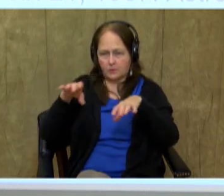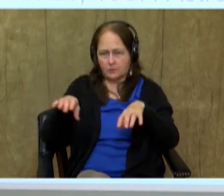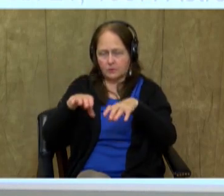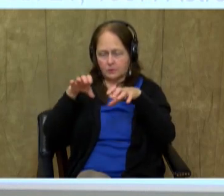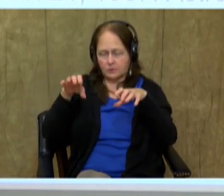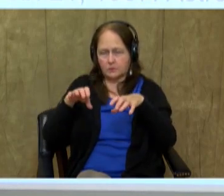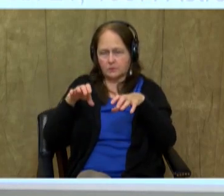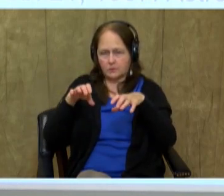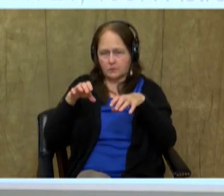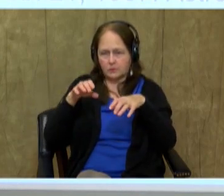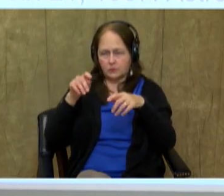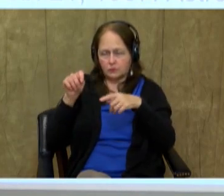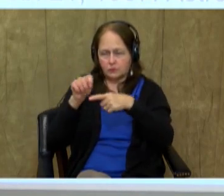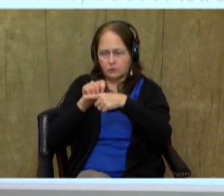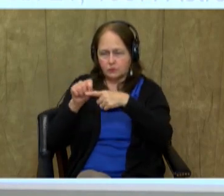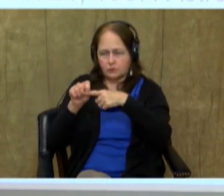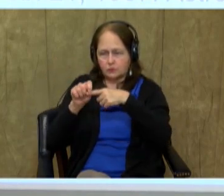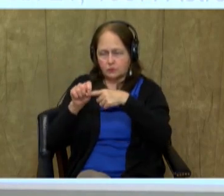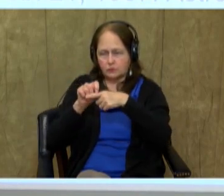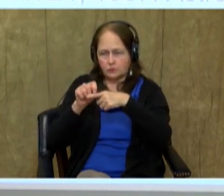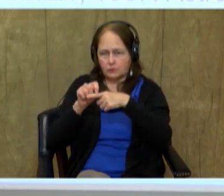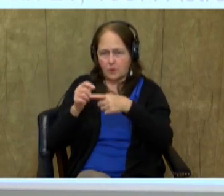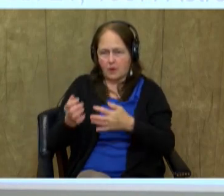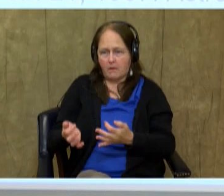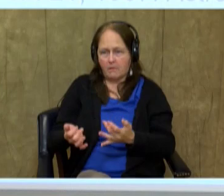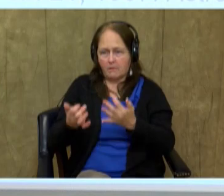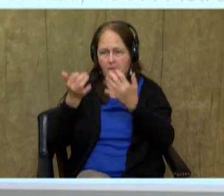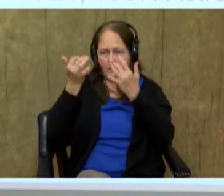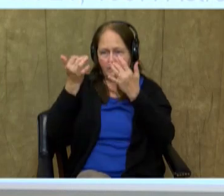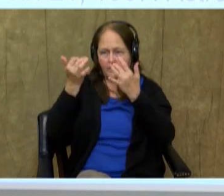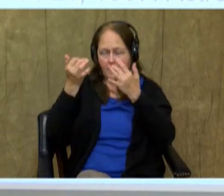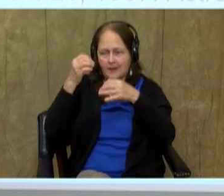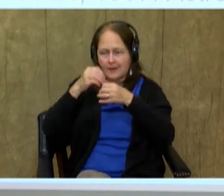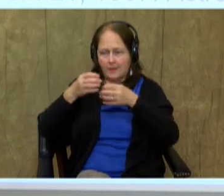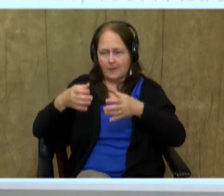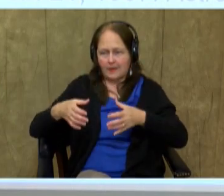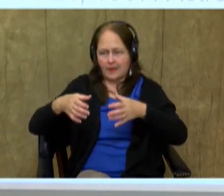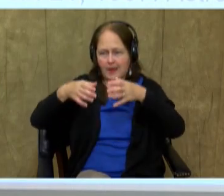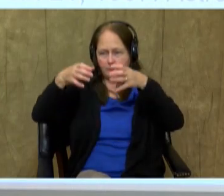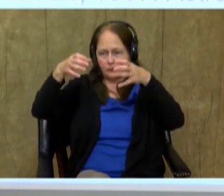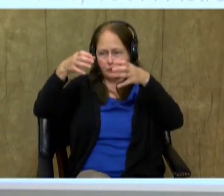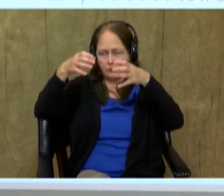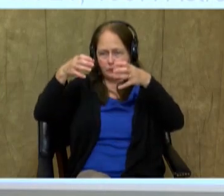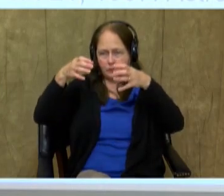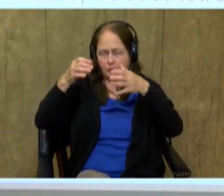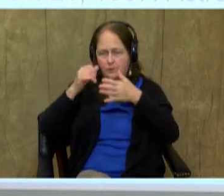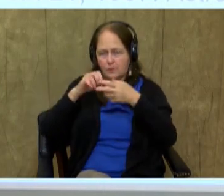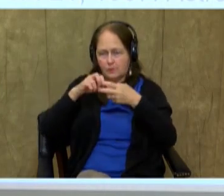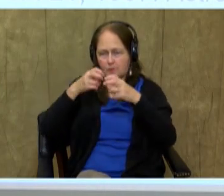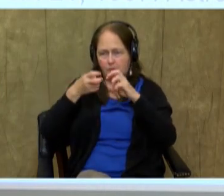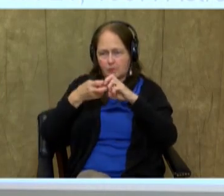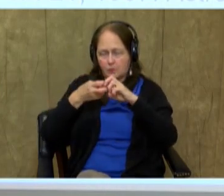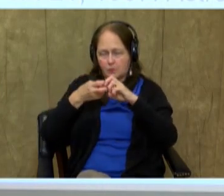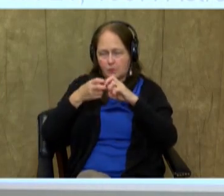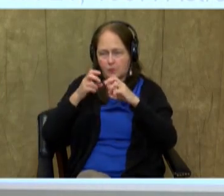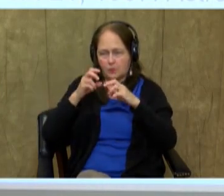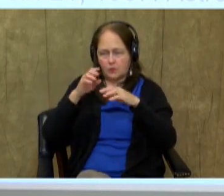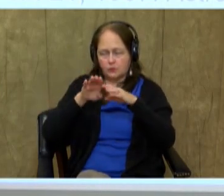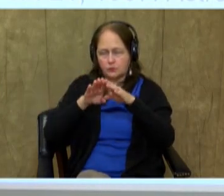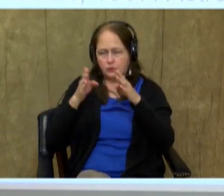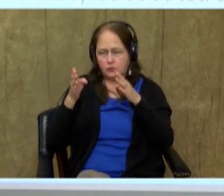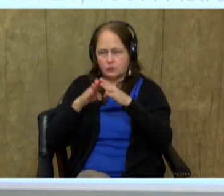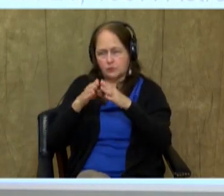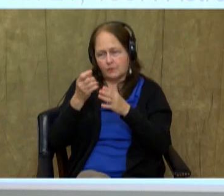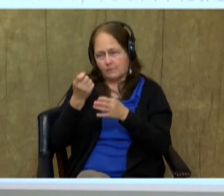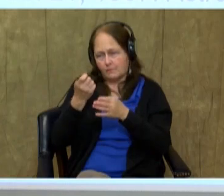some simulation training, and a fire breaks out in the capsule. And there was a problem with the hatch door, and within a